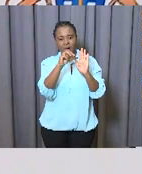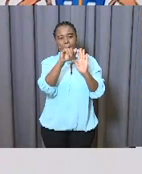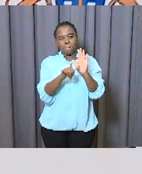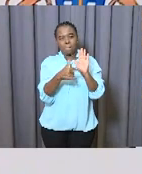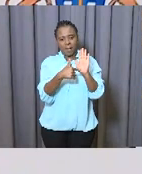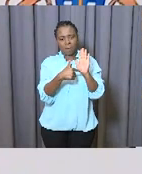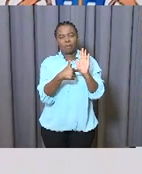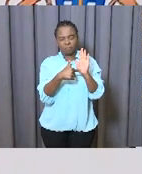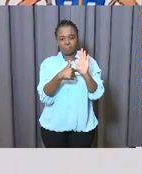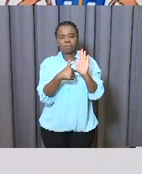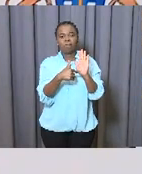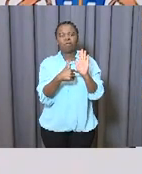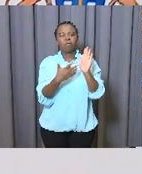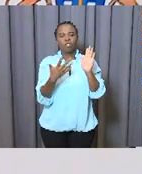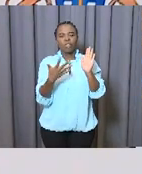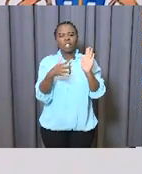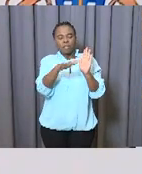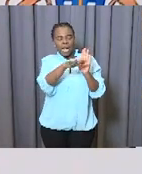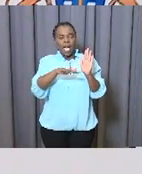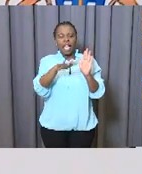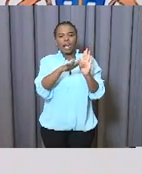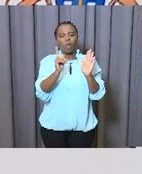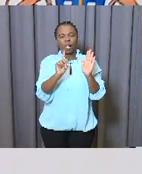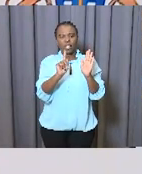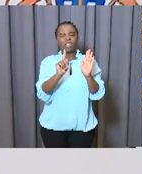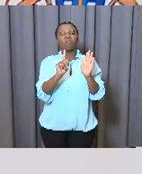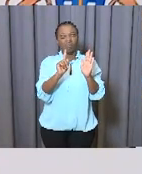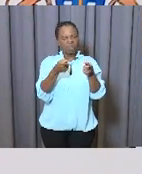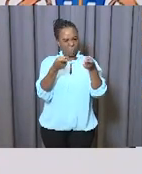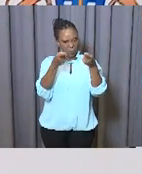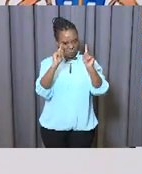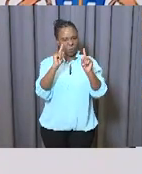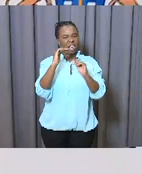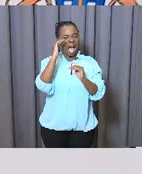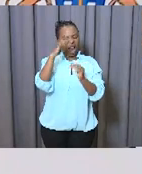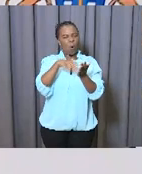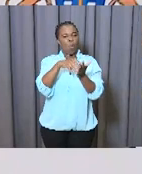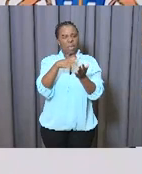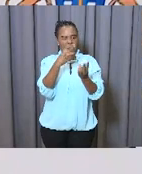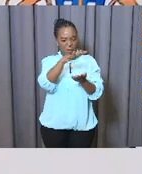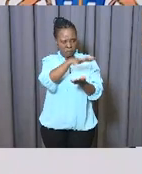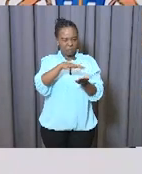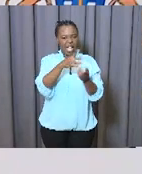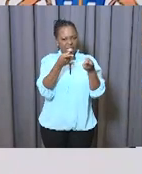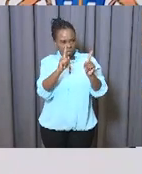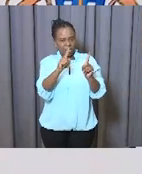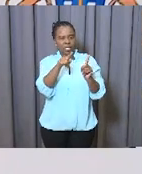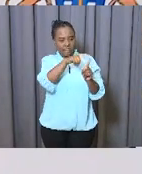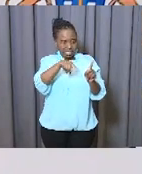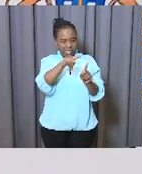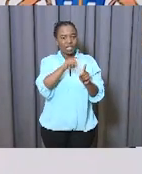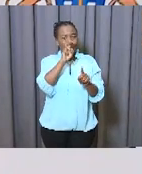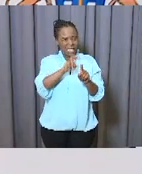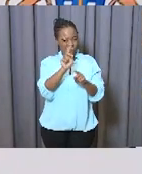the sequencing, it is an area of high vulnerability and an emerging hotspots that requires